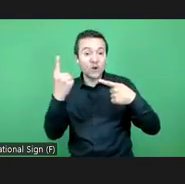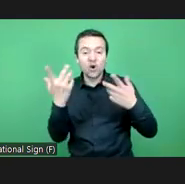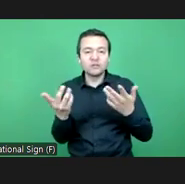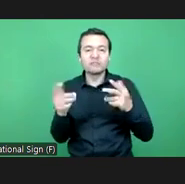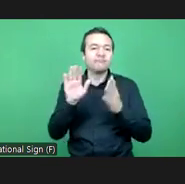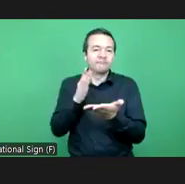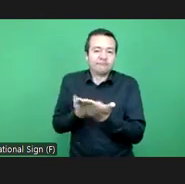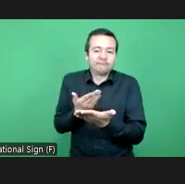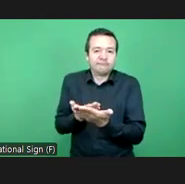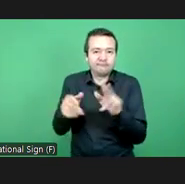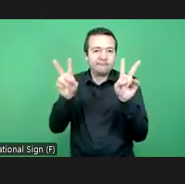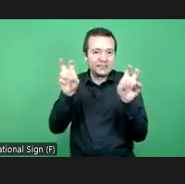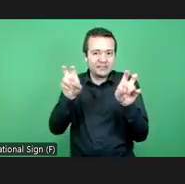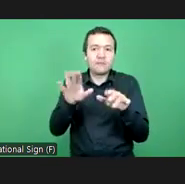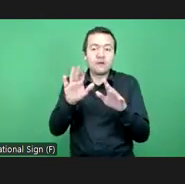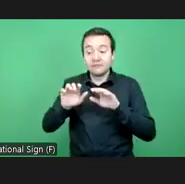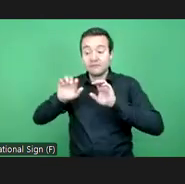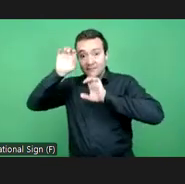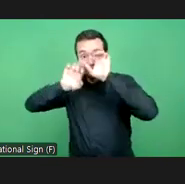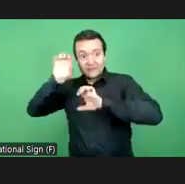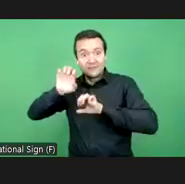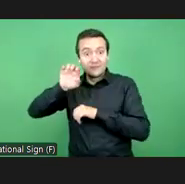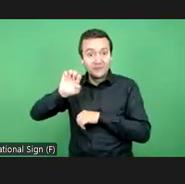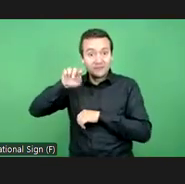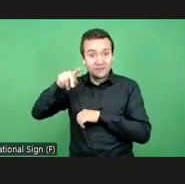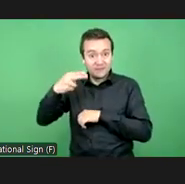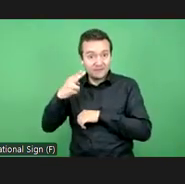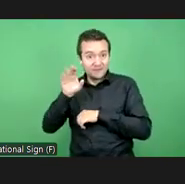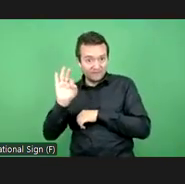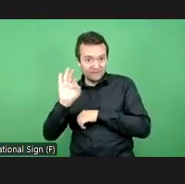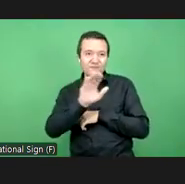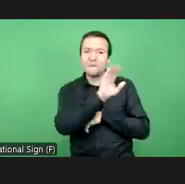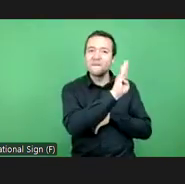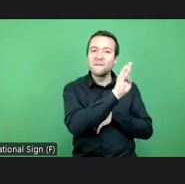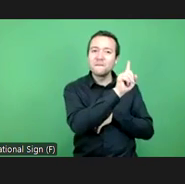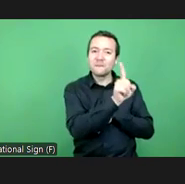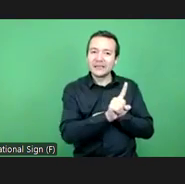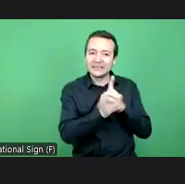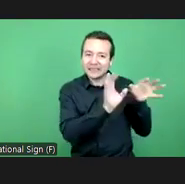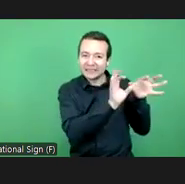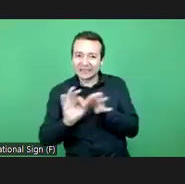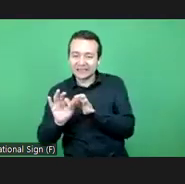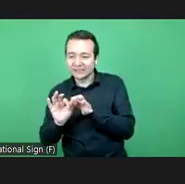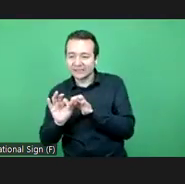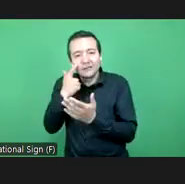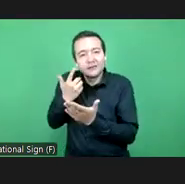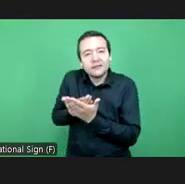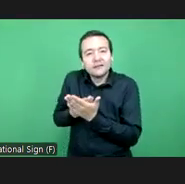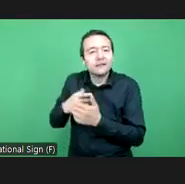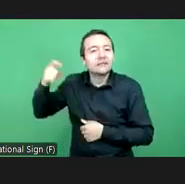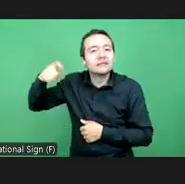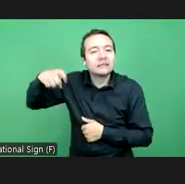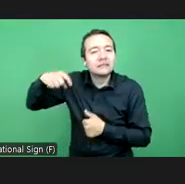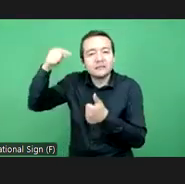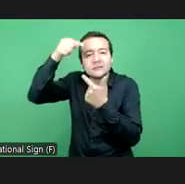evaluation. What are the main investment priorities for enhancing EPHF capacities, and how are these